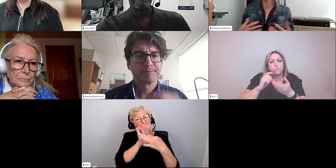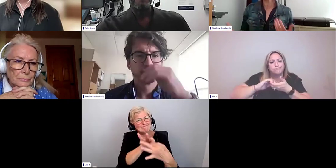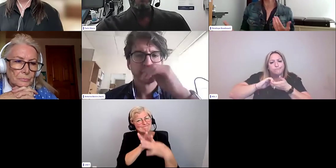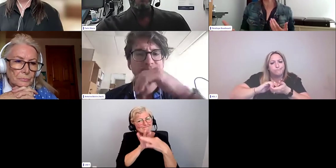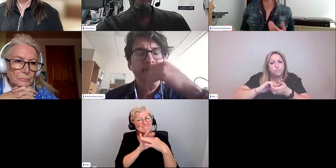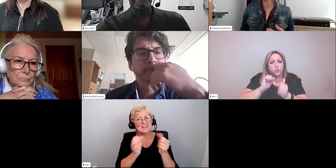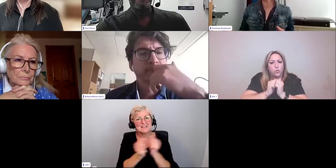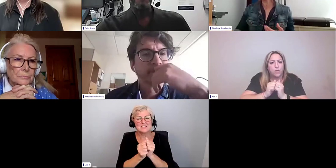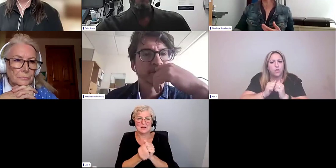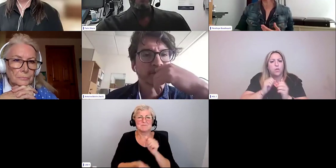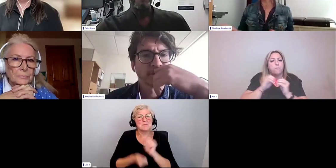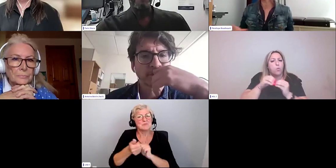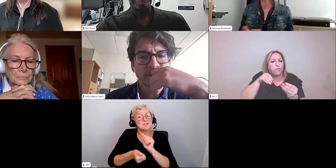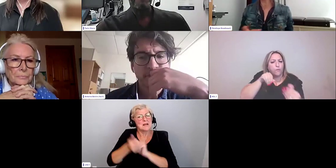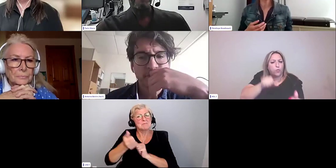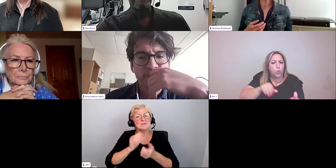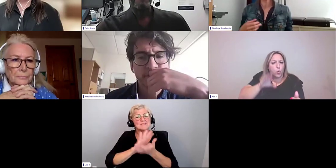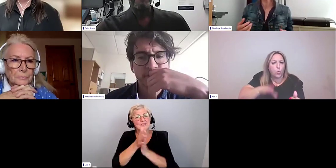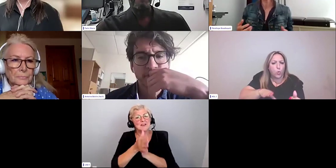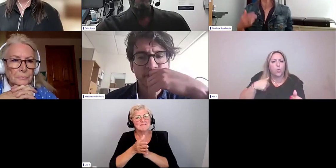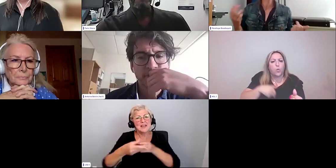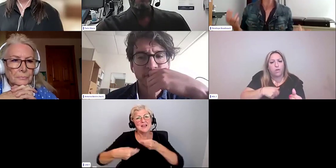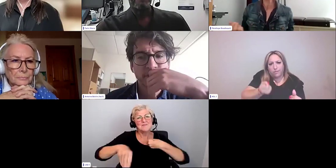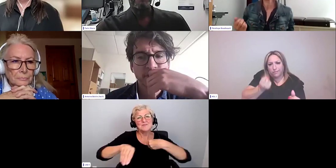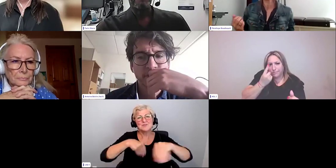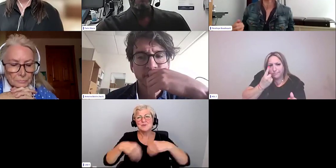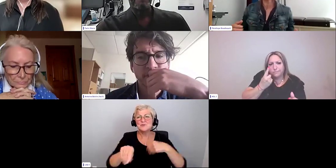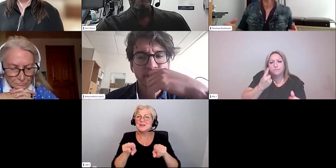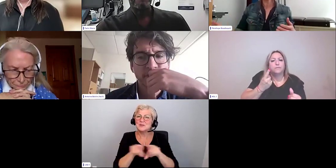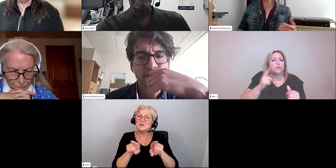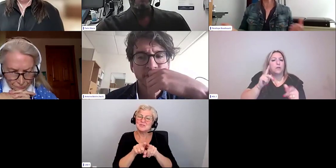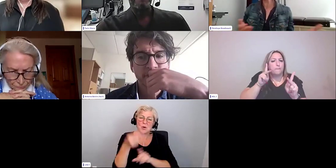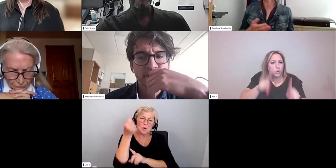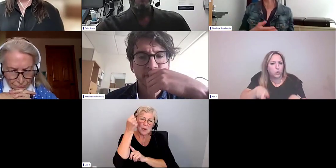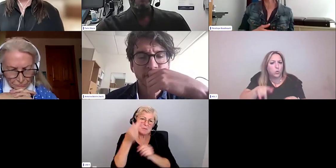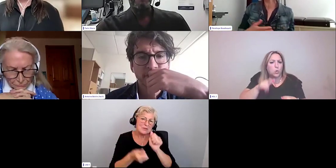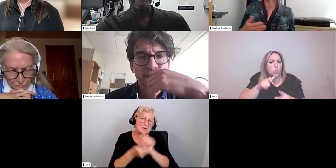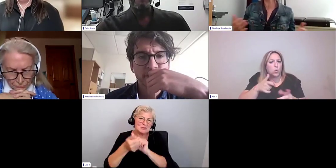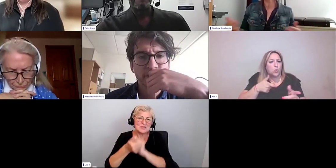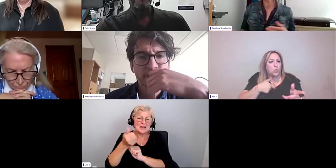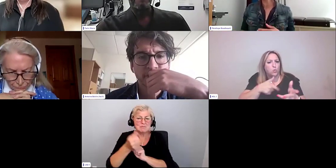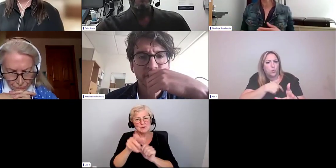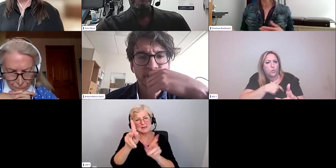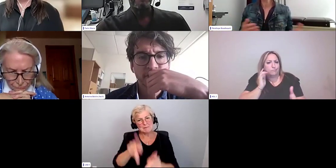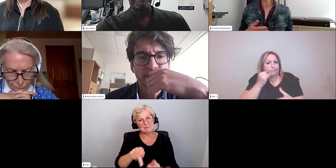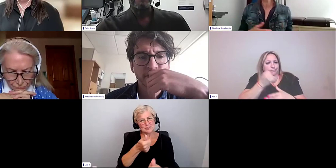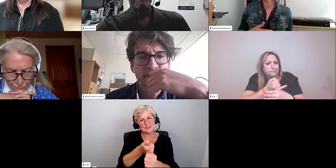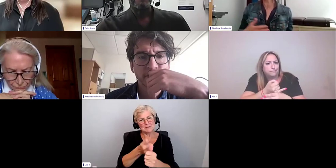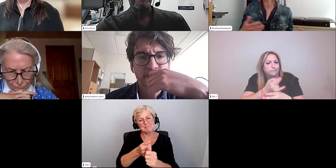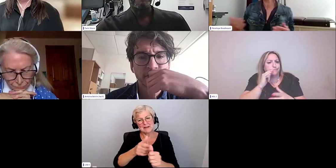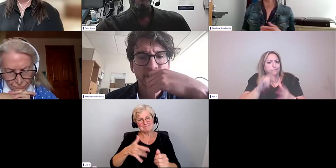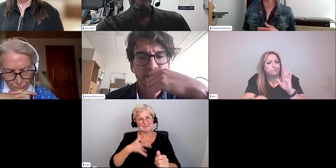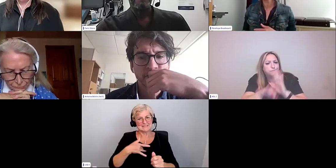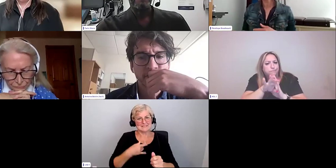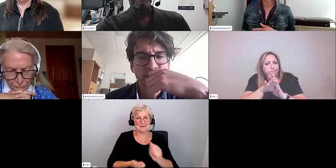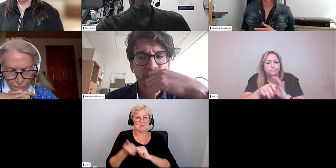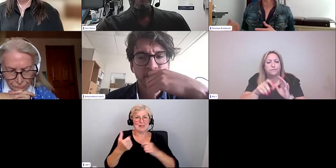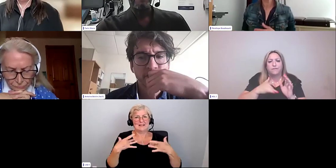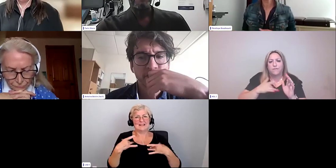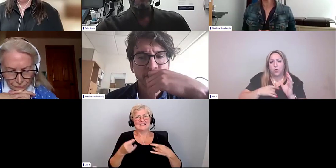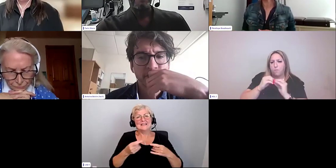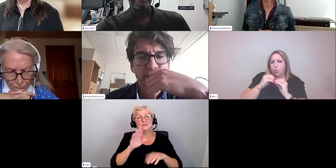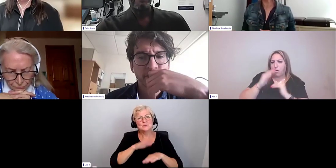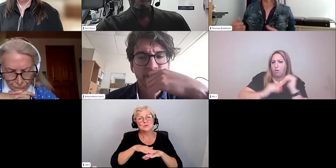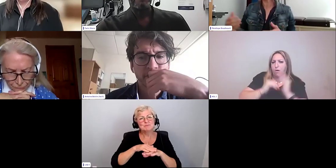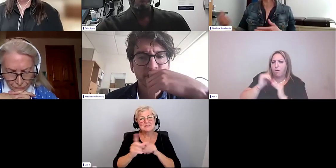more it becomes fluid, where we understand the person with whom we're intervening is choosing, can feel more